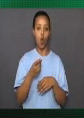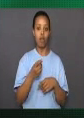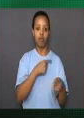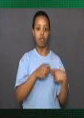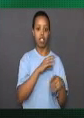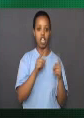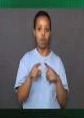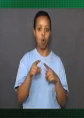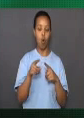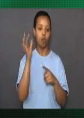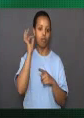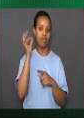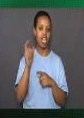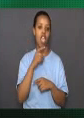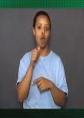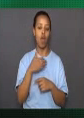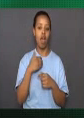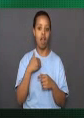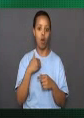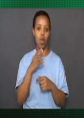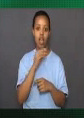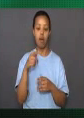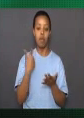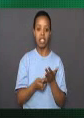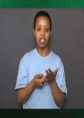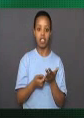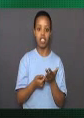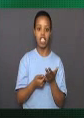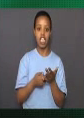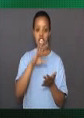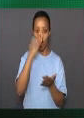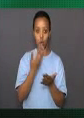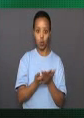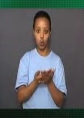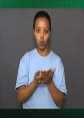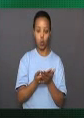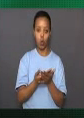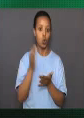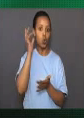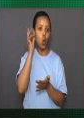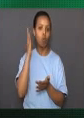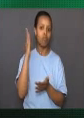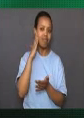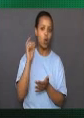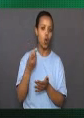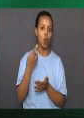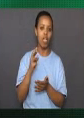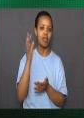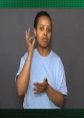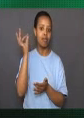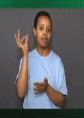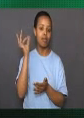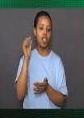earlobes. Would the child's earlobes be attached or unattached, or can we